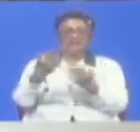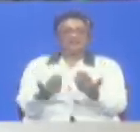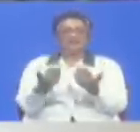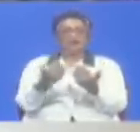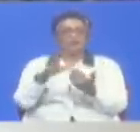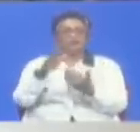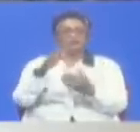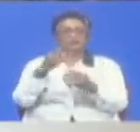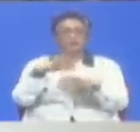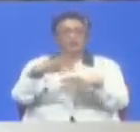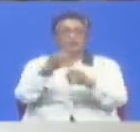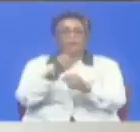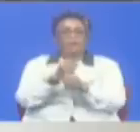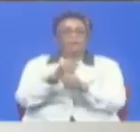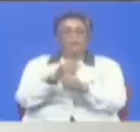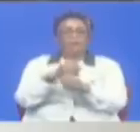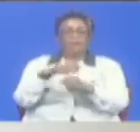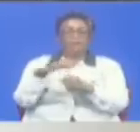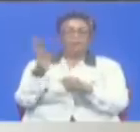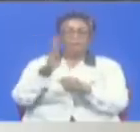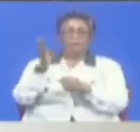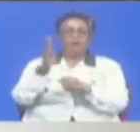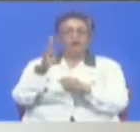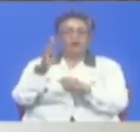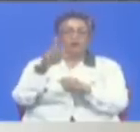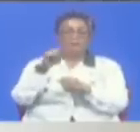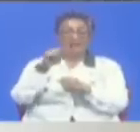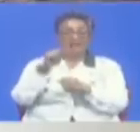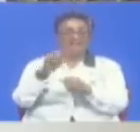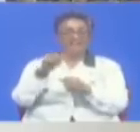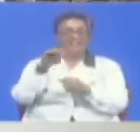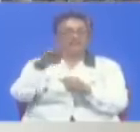kampuni ya ndege ya Bluebird Aviation, huku